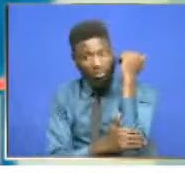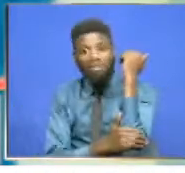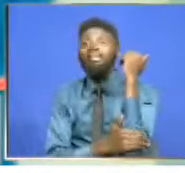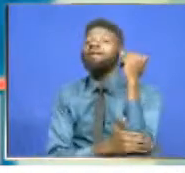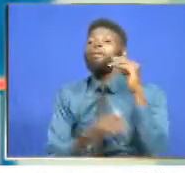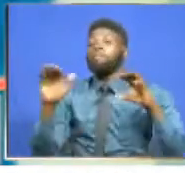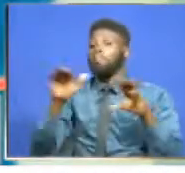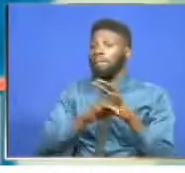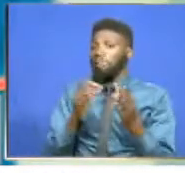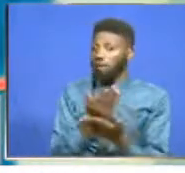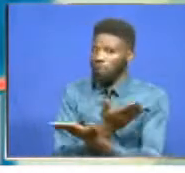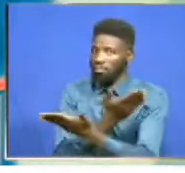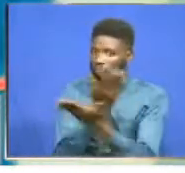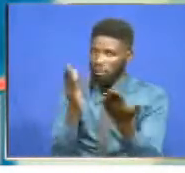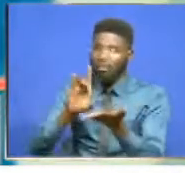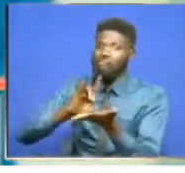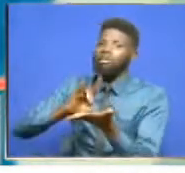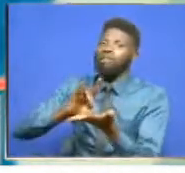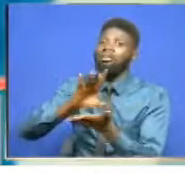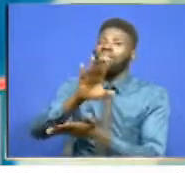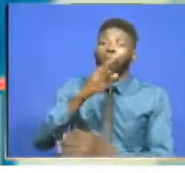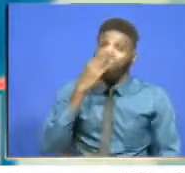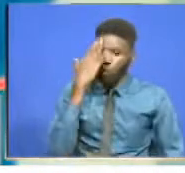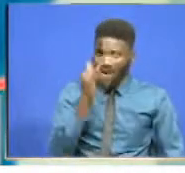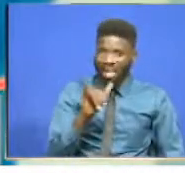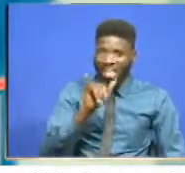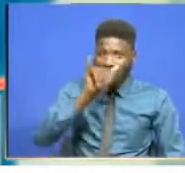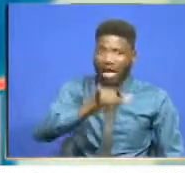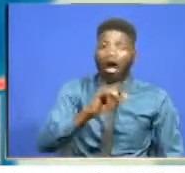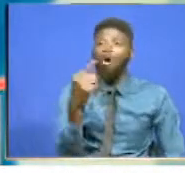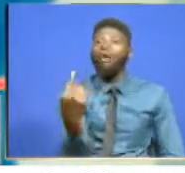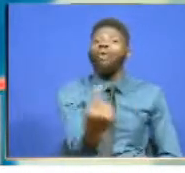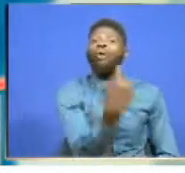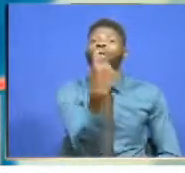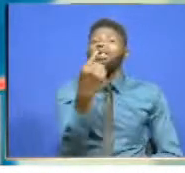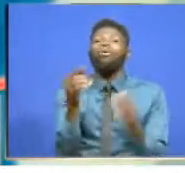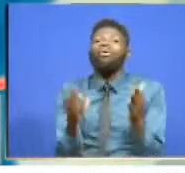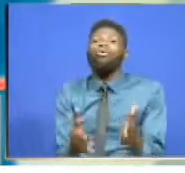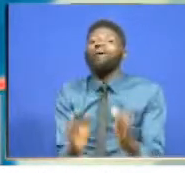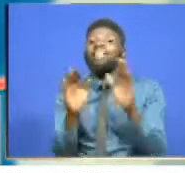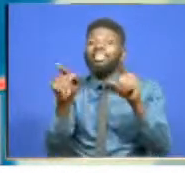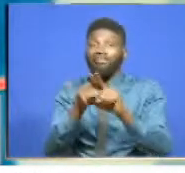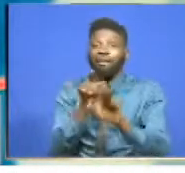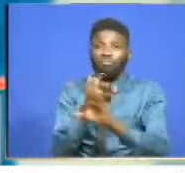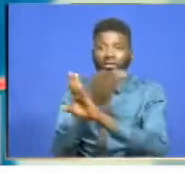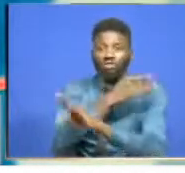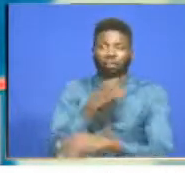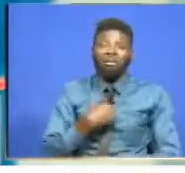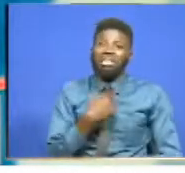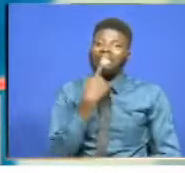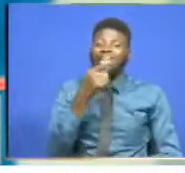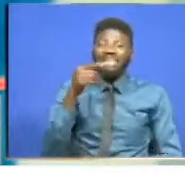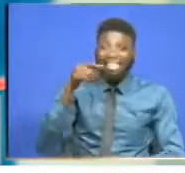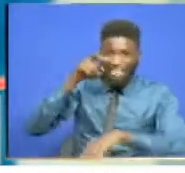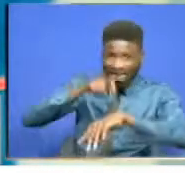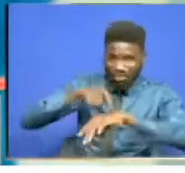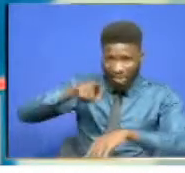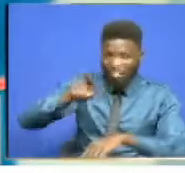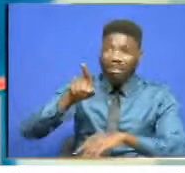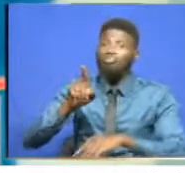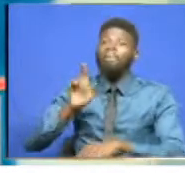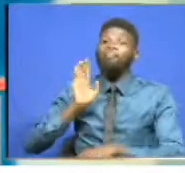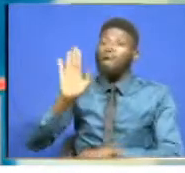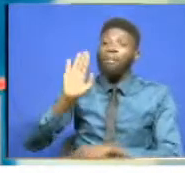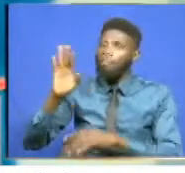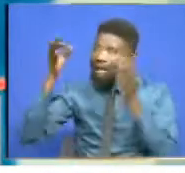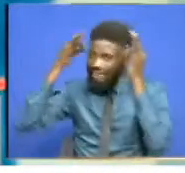expelled, because that was the only way, as I said, when their position is in conflict with that